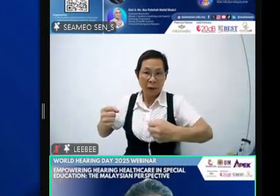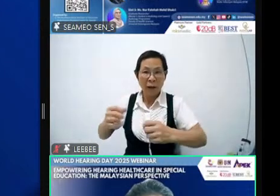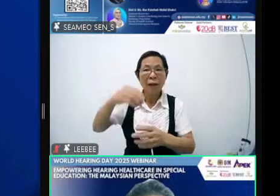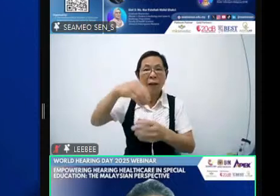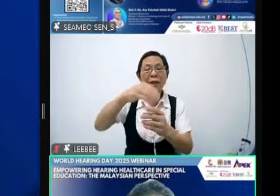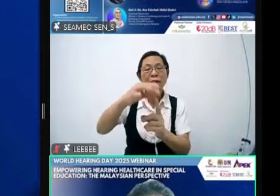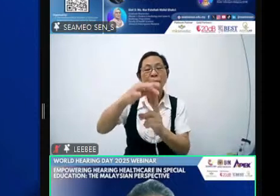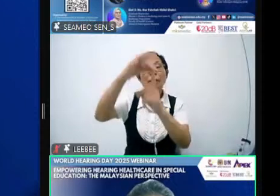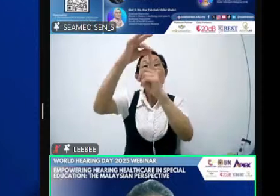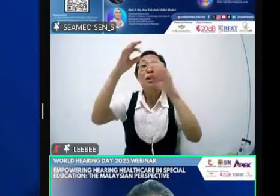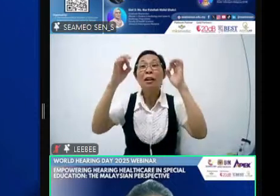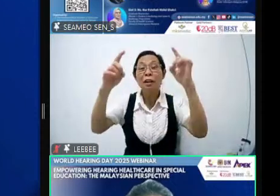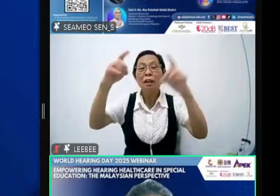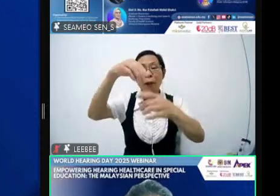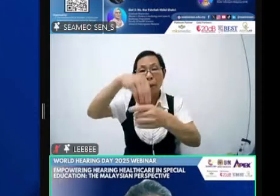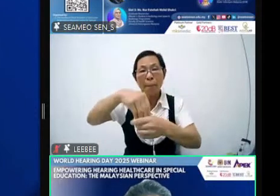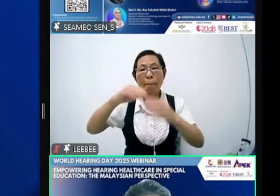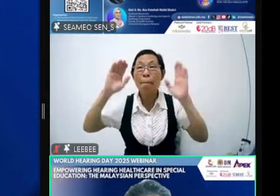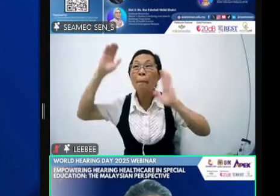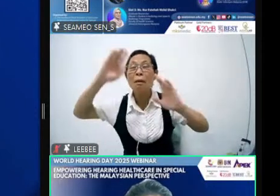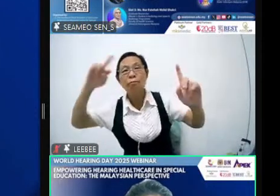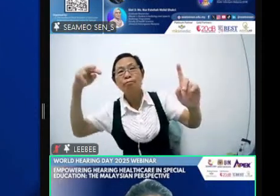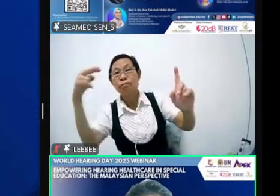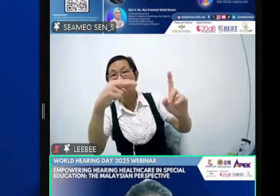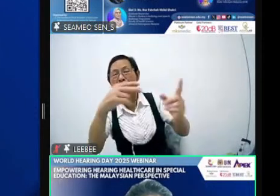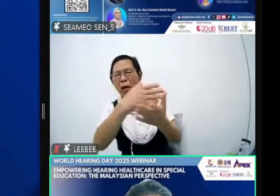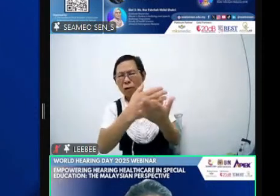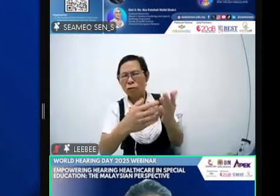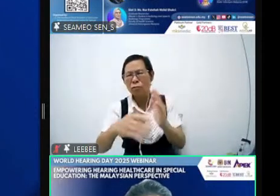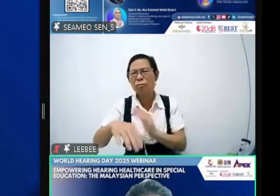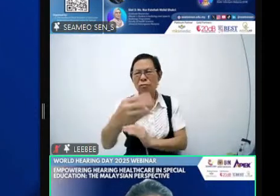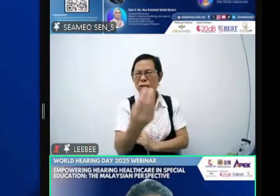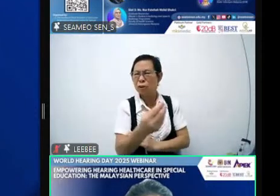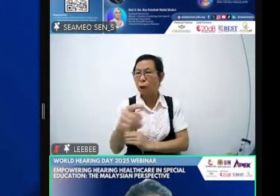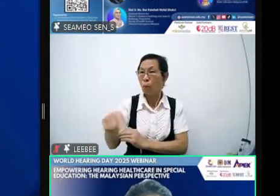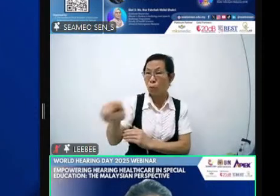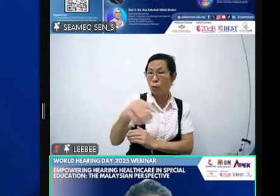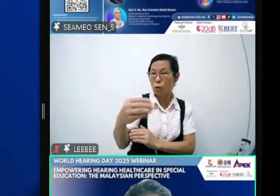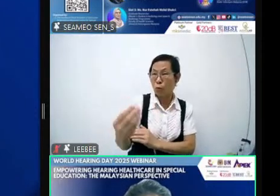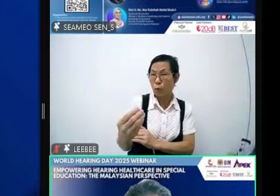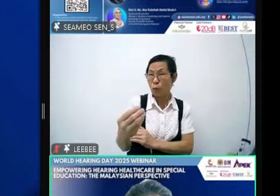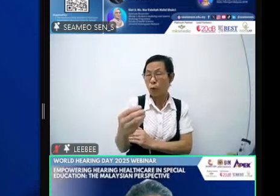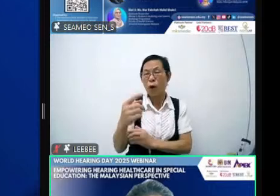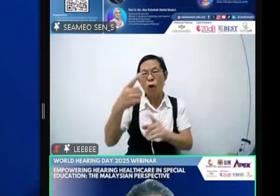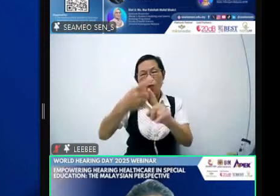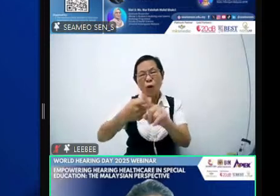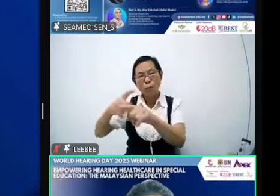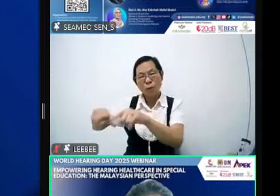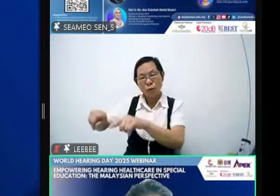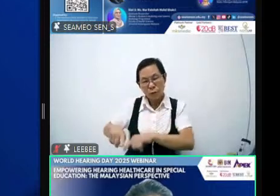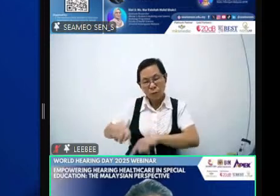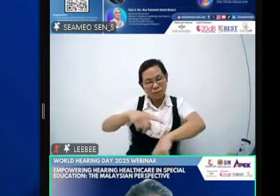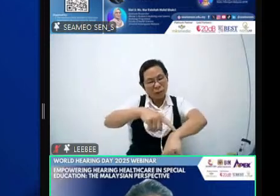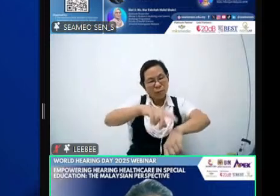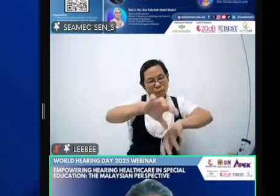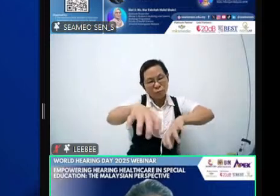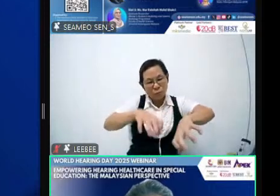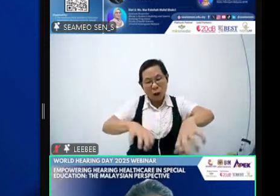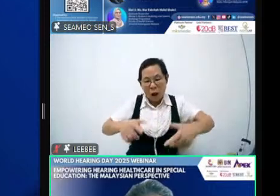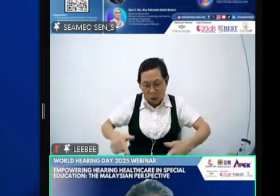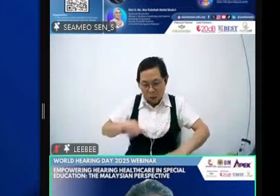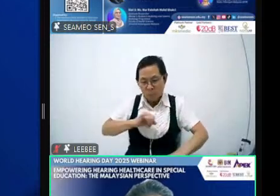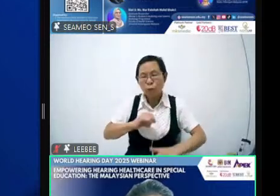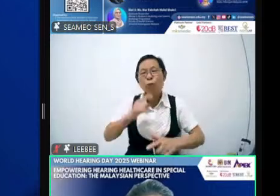Perspective. As some of you might be tuning in to us from various time zones, allow me to say good morning,